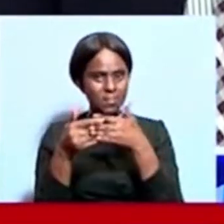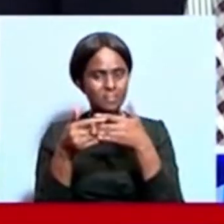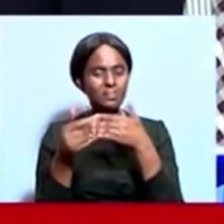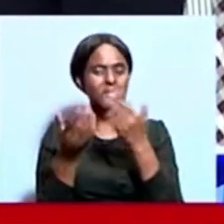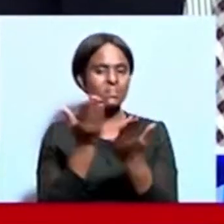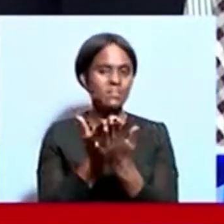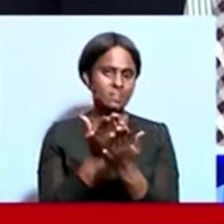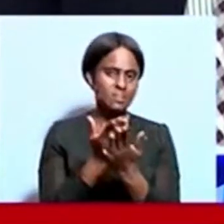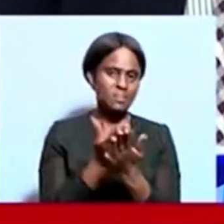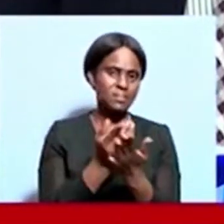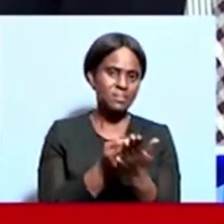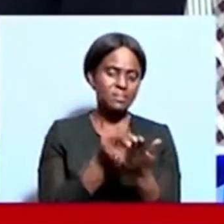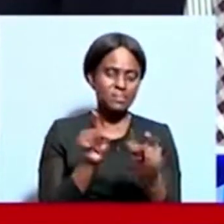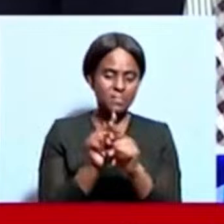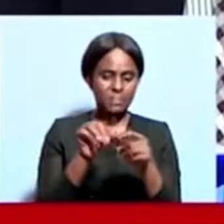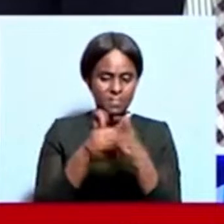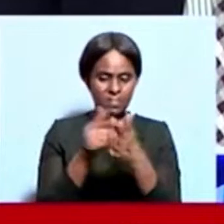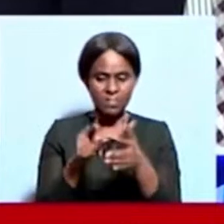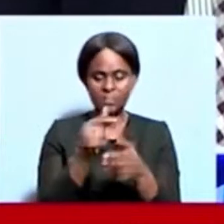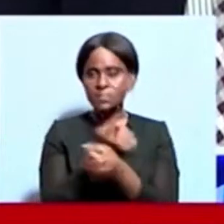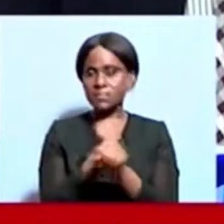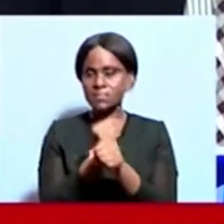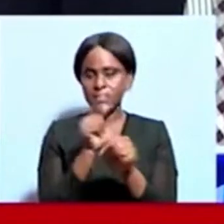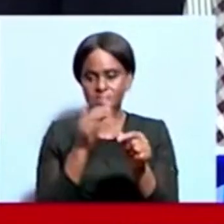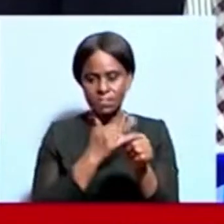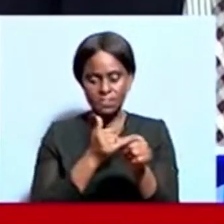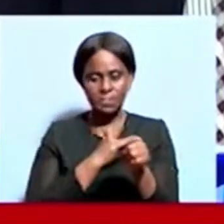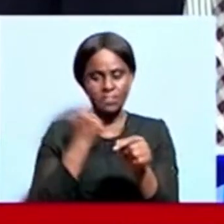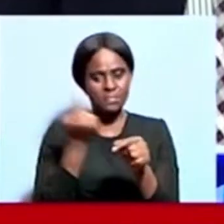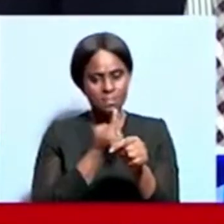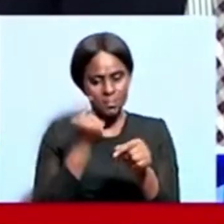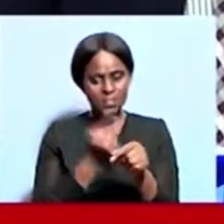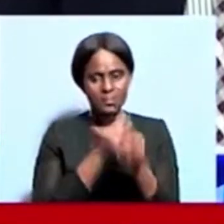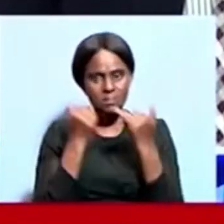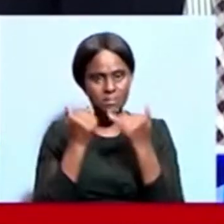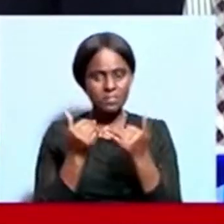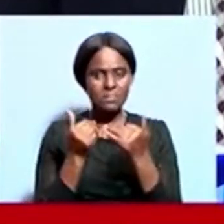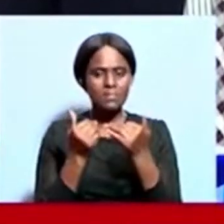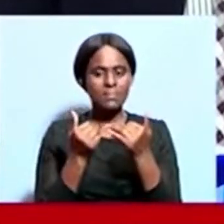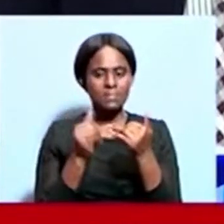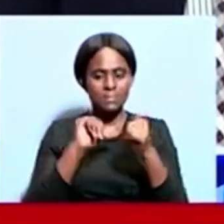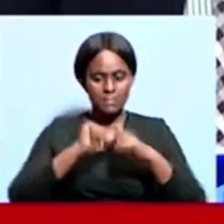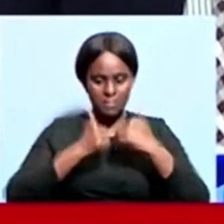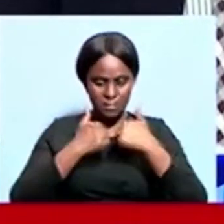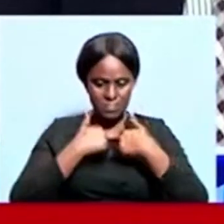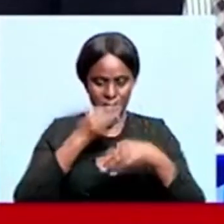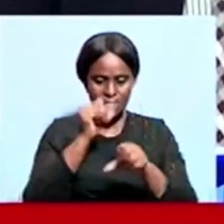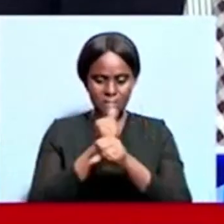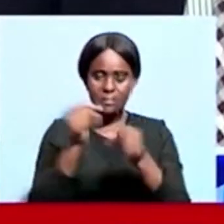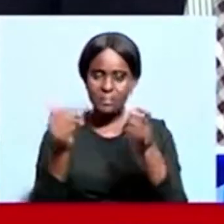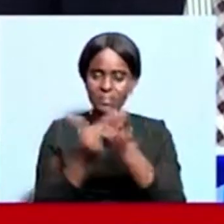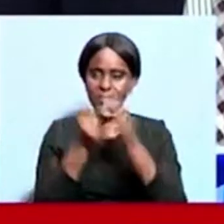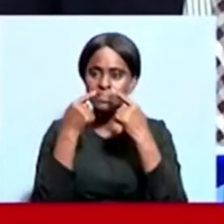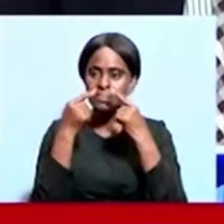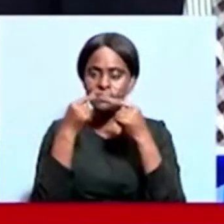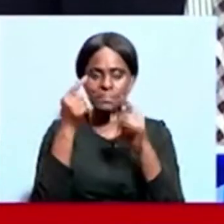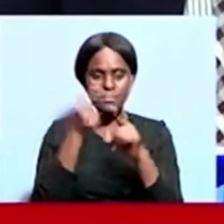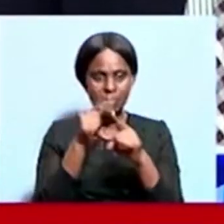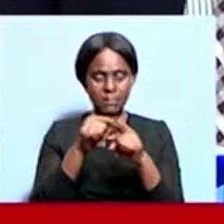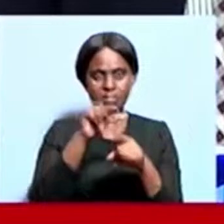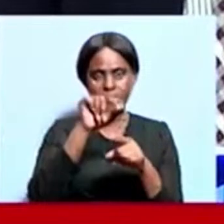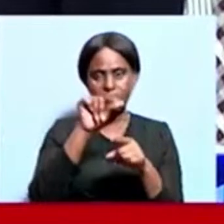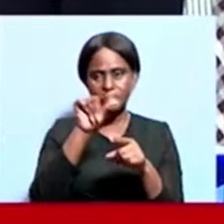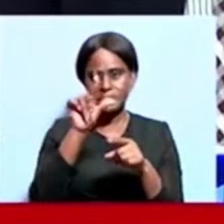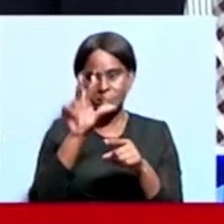bidding and how to handle it. I think it is only now that we have received a new circular by December